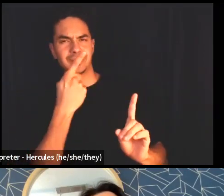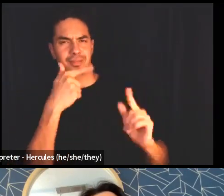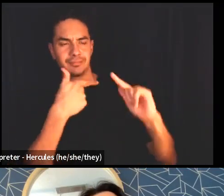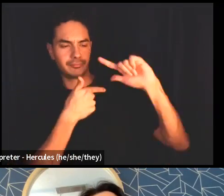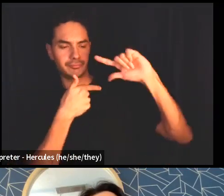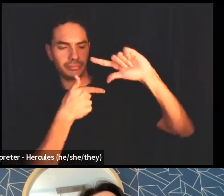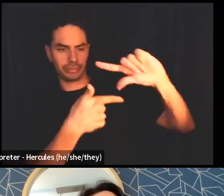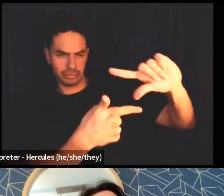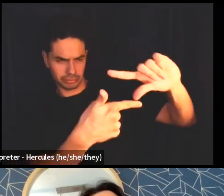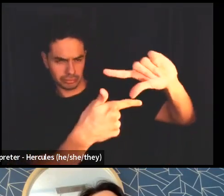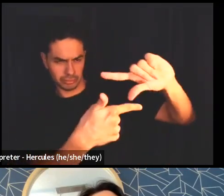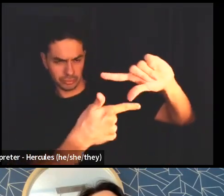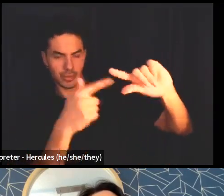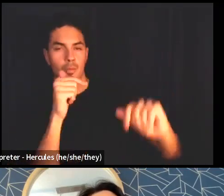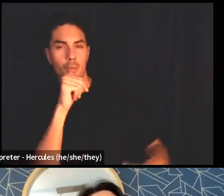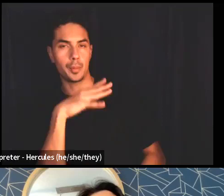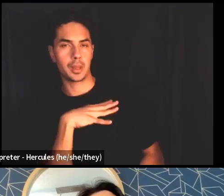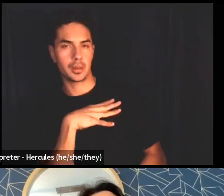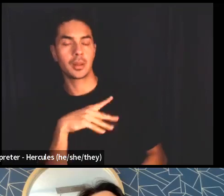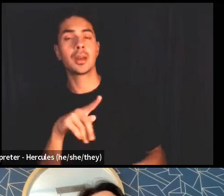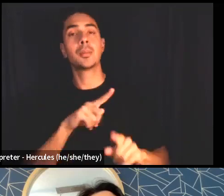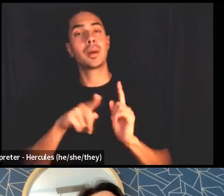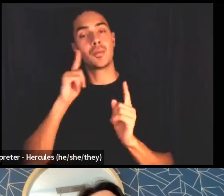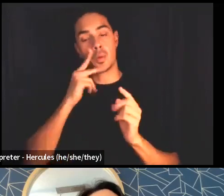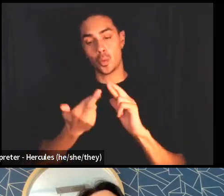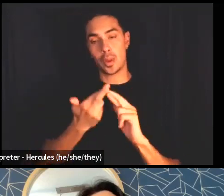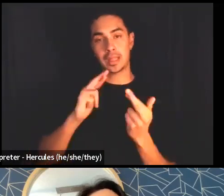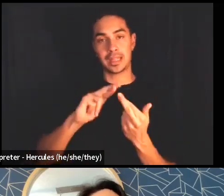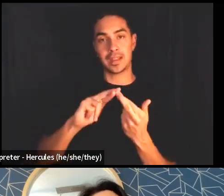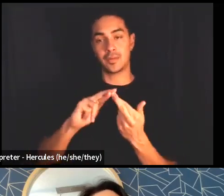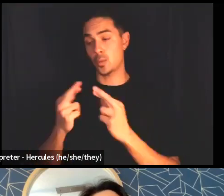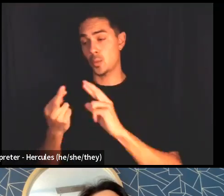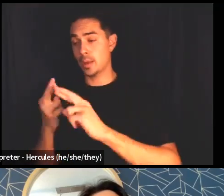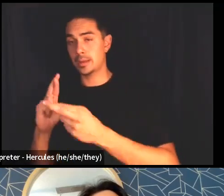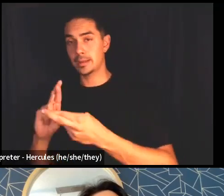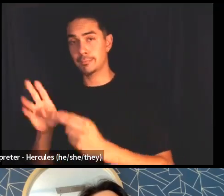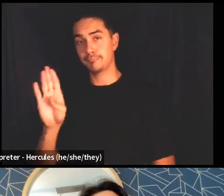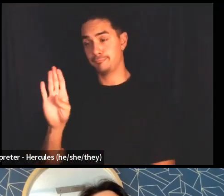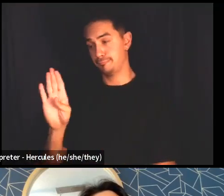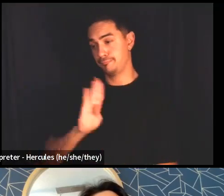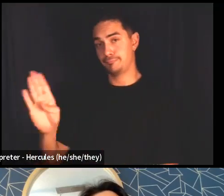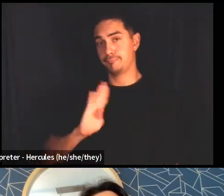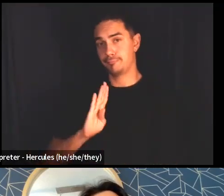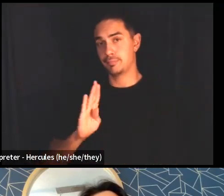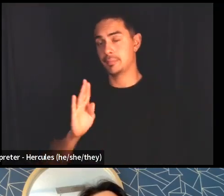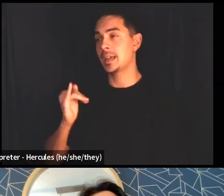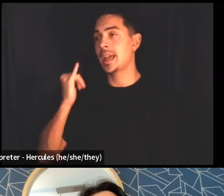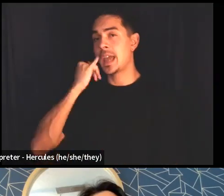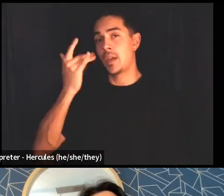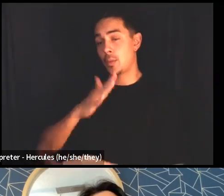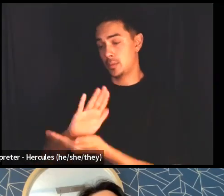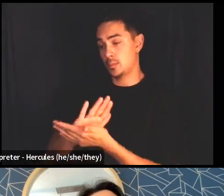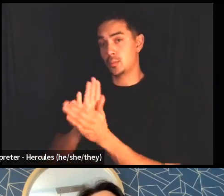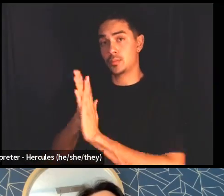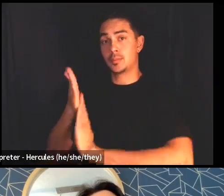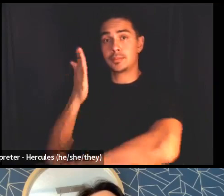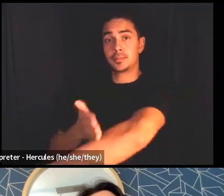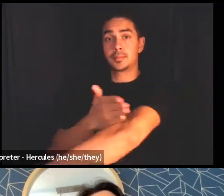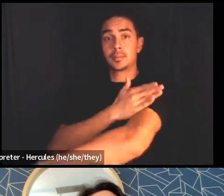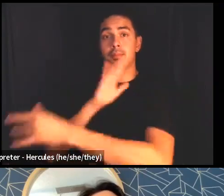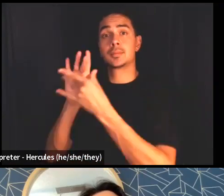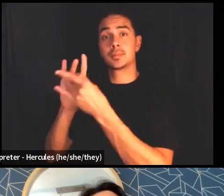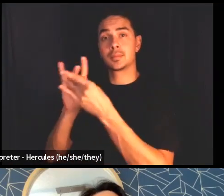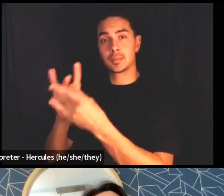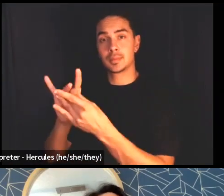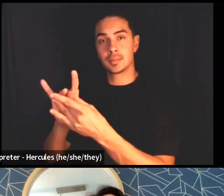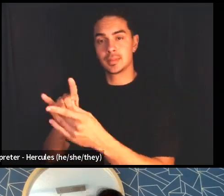just from a relative to relative perspective, right? To be good relatives to one another, that accountability that you were just talking